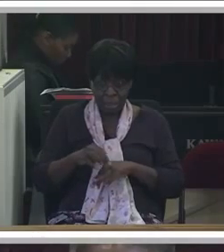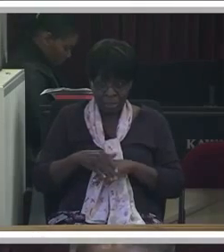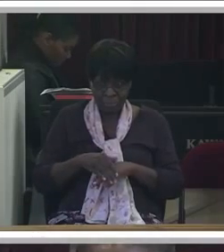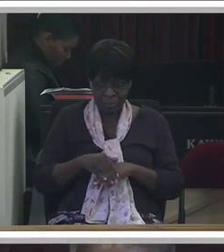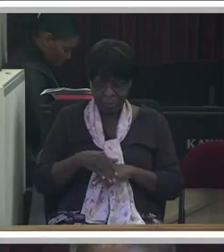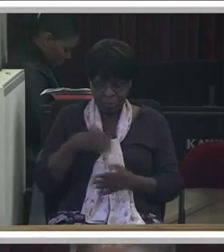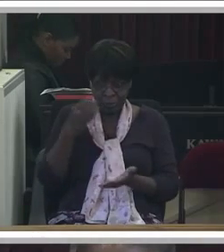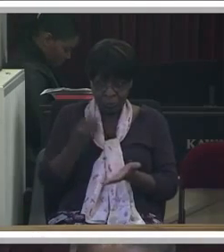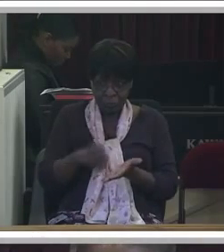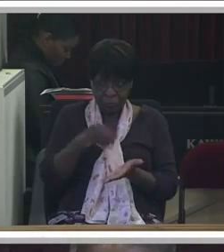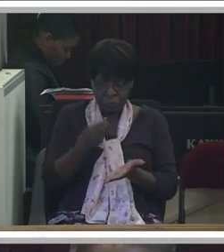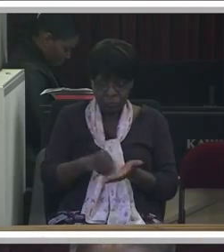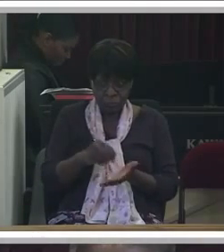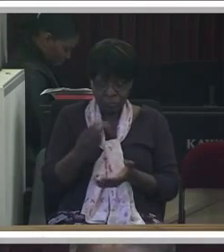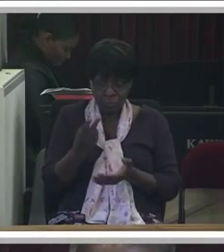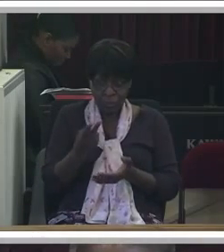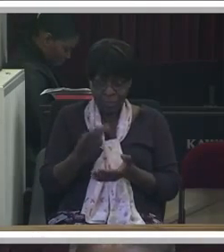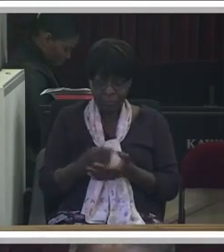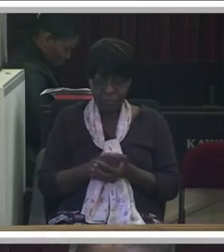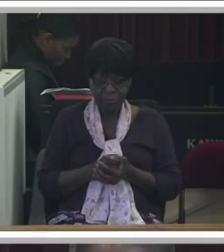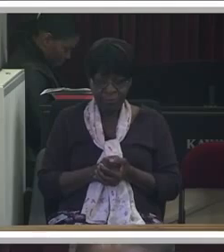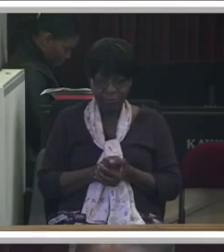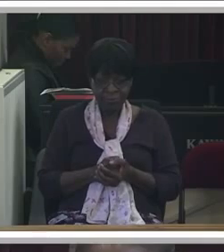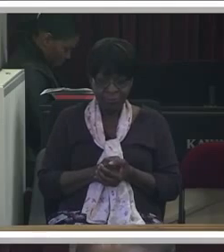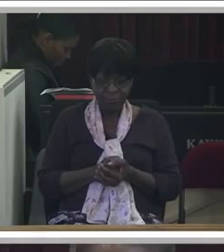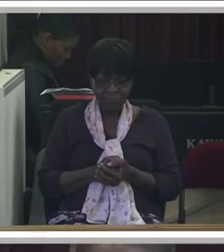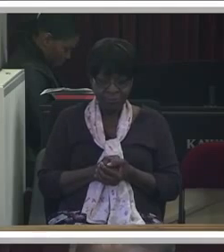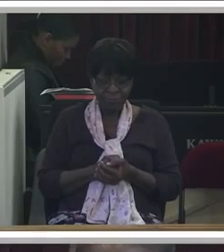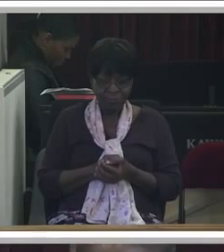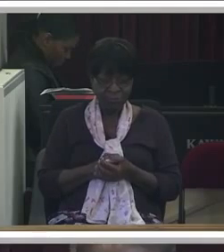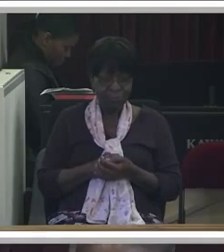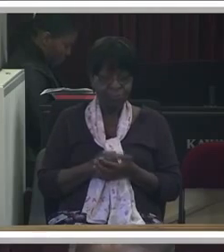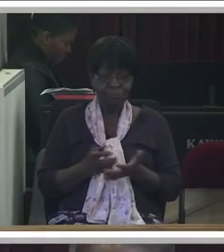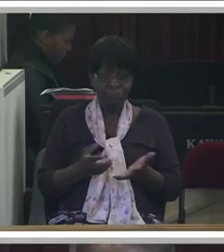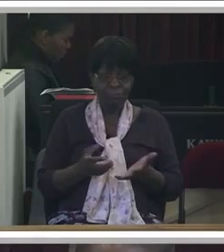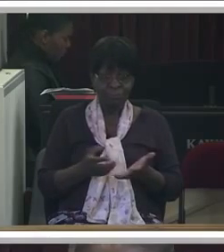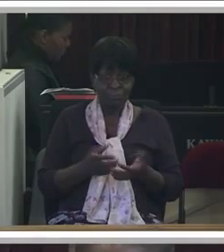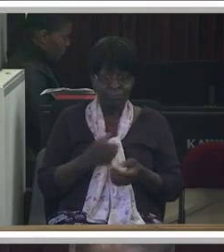And then he stopped and said but come on. What foolish am I doing I'm beating my wife.